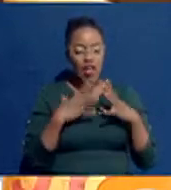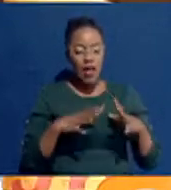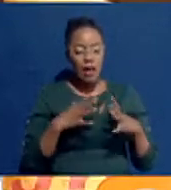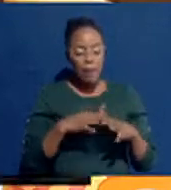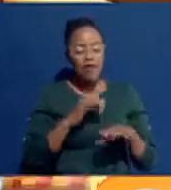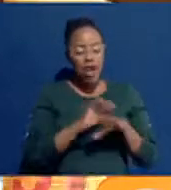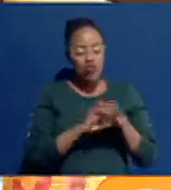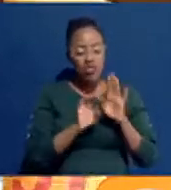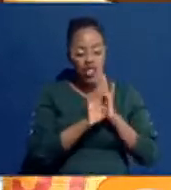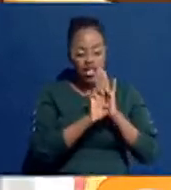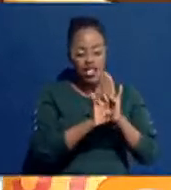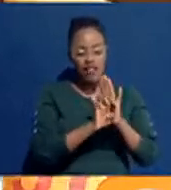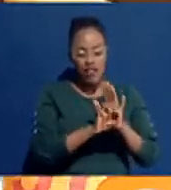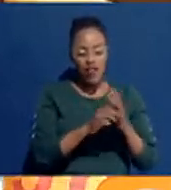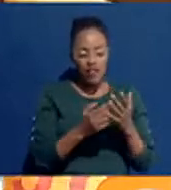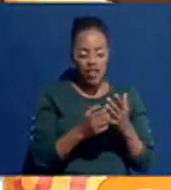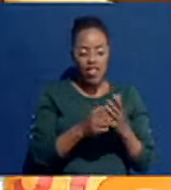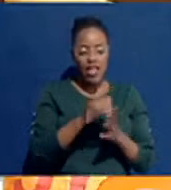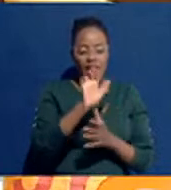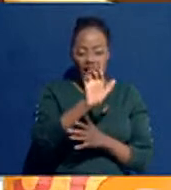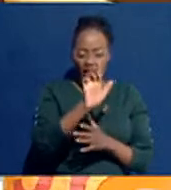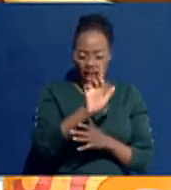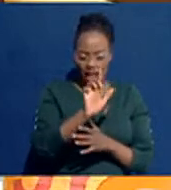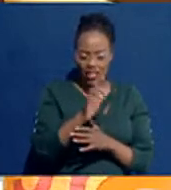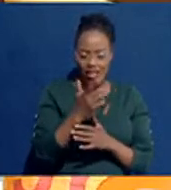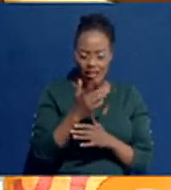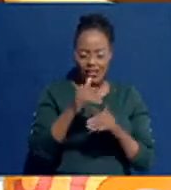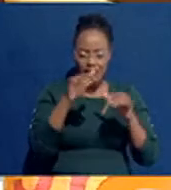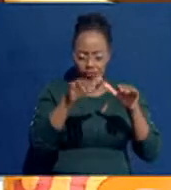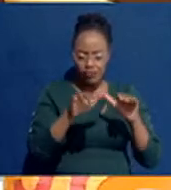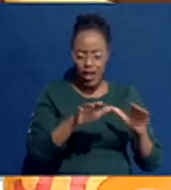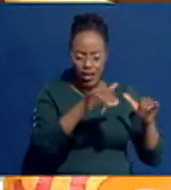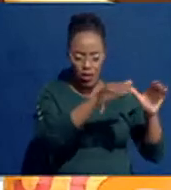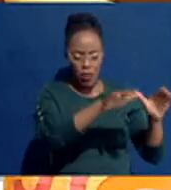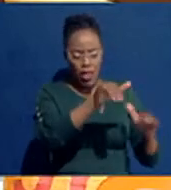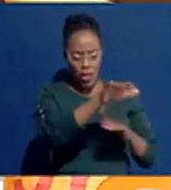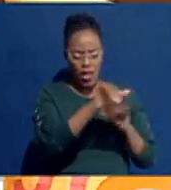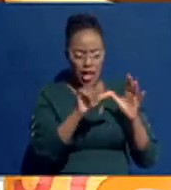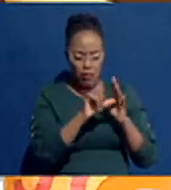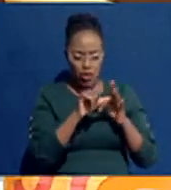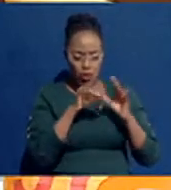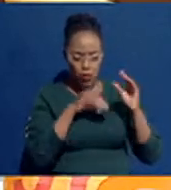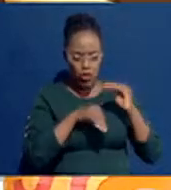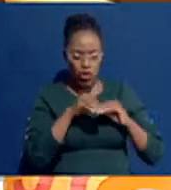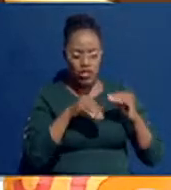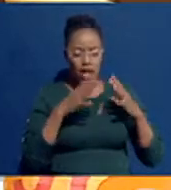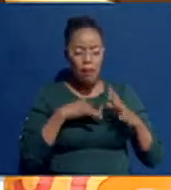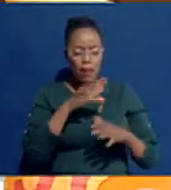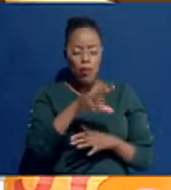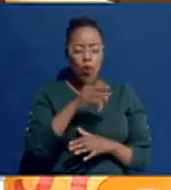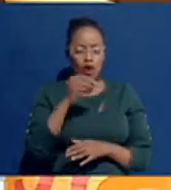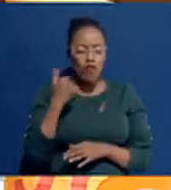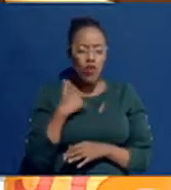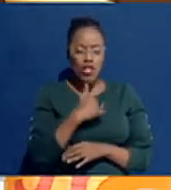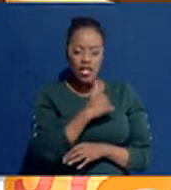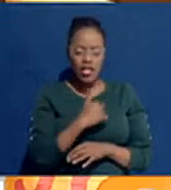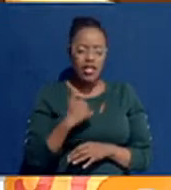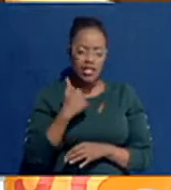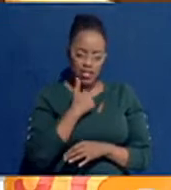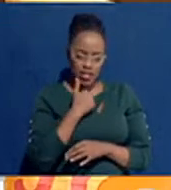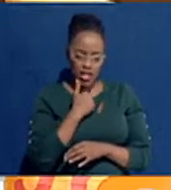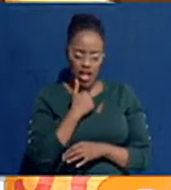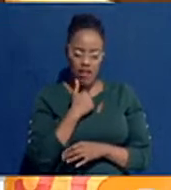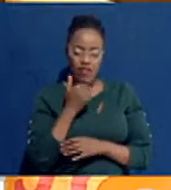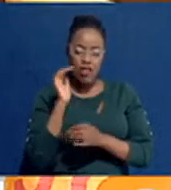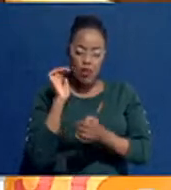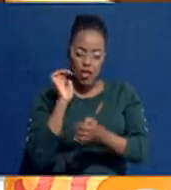example of the cemetery scandal, the famous cemetery scandal. That scandal, people were found guilty, they were